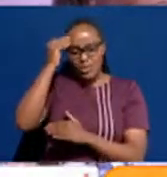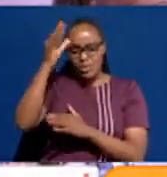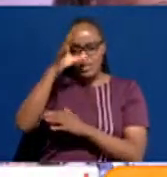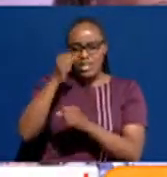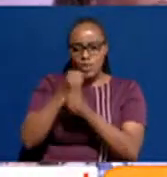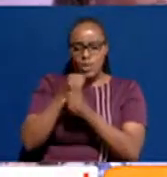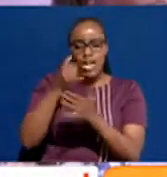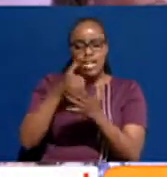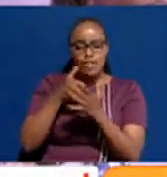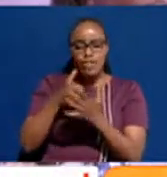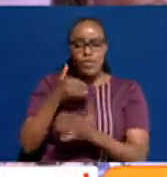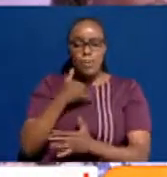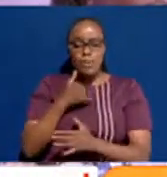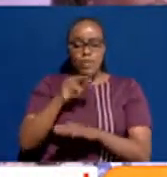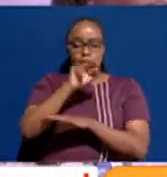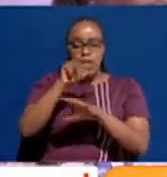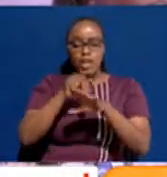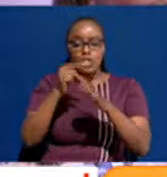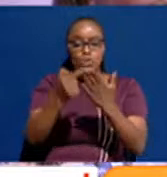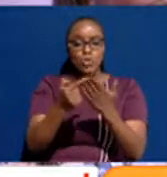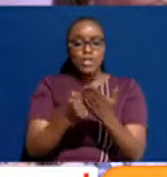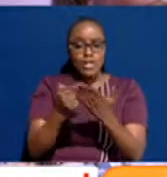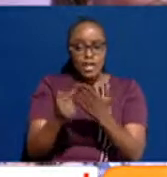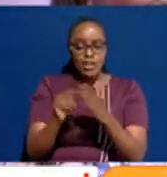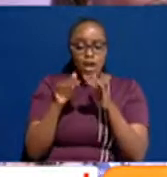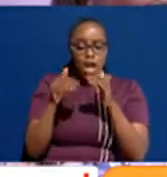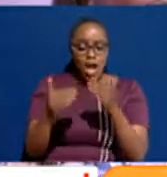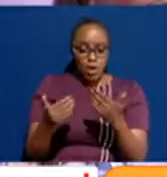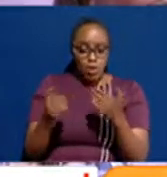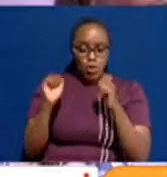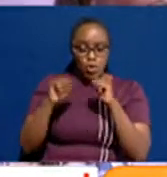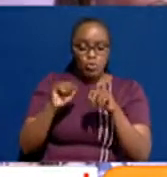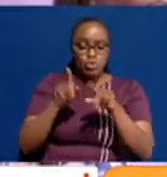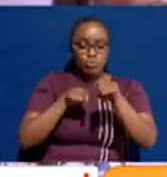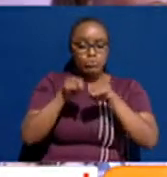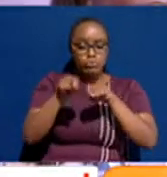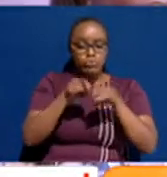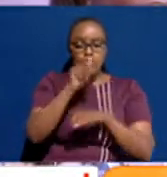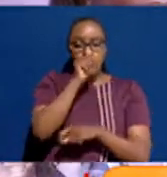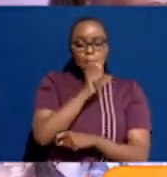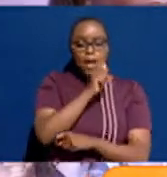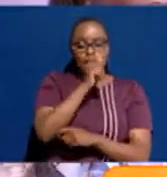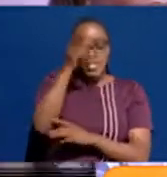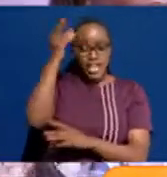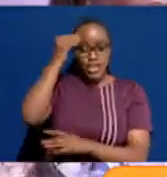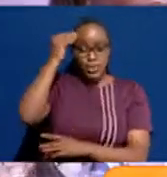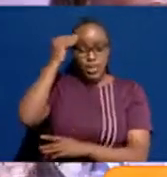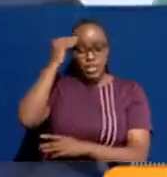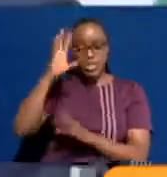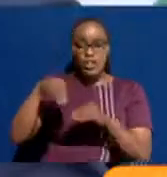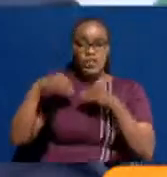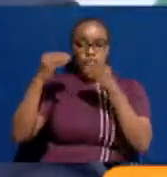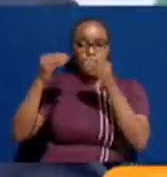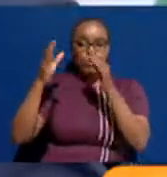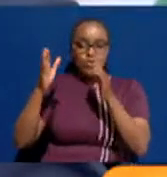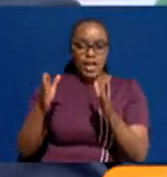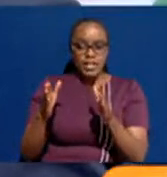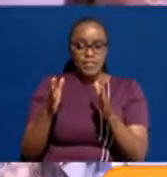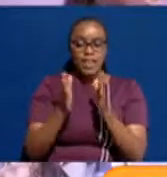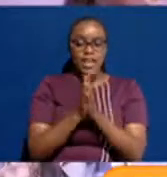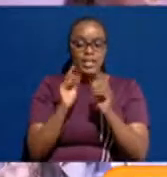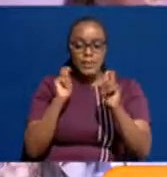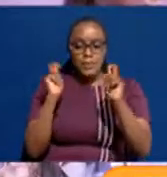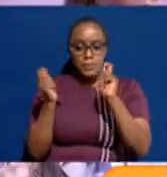be involved in a national dialogue on the best way to regulate private education providers.